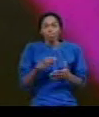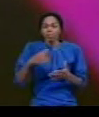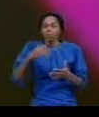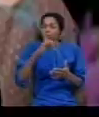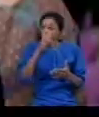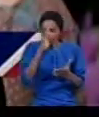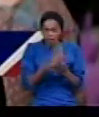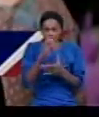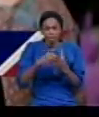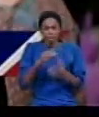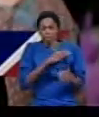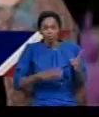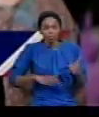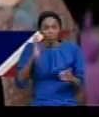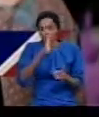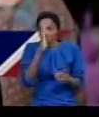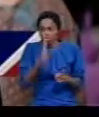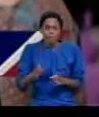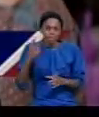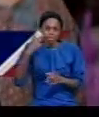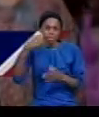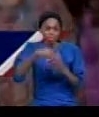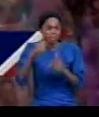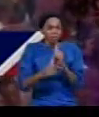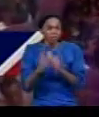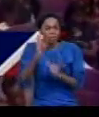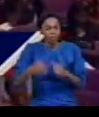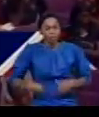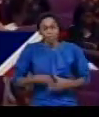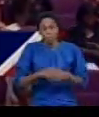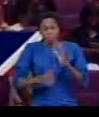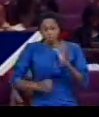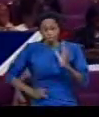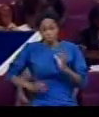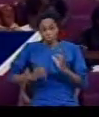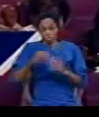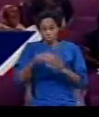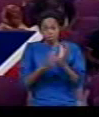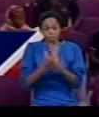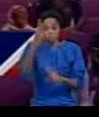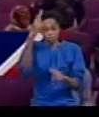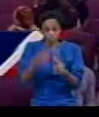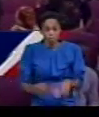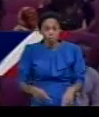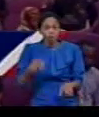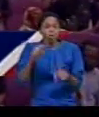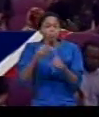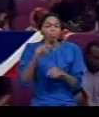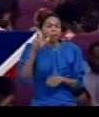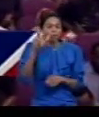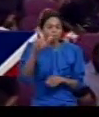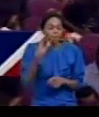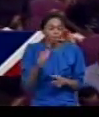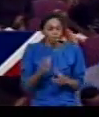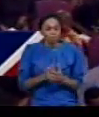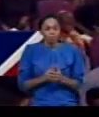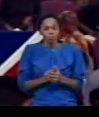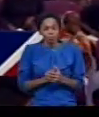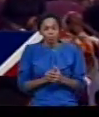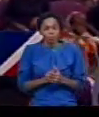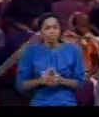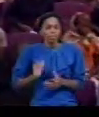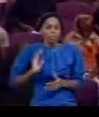every life in Jesus' name. We're coming to point number three. Point number three now,